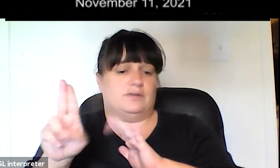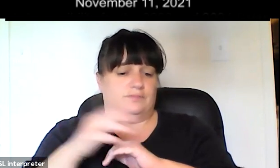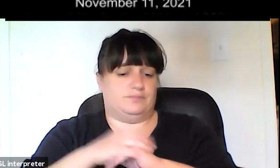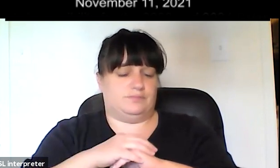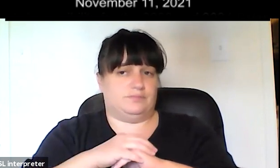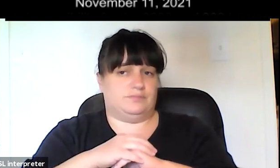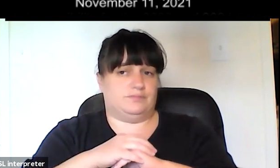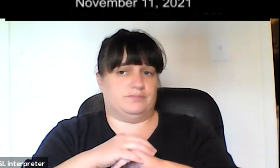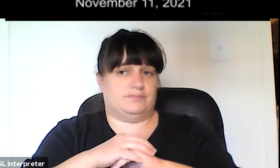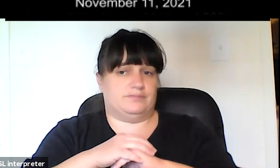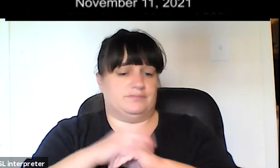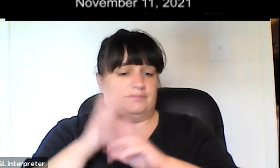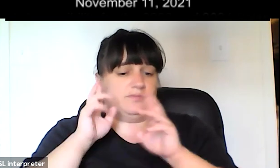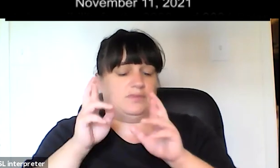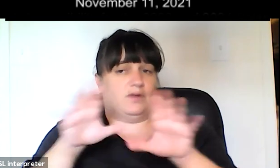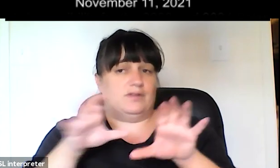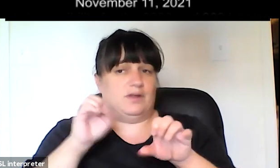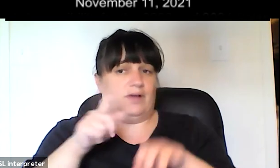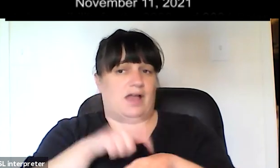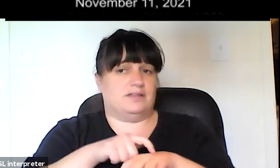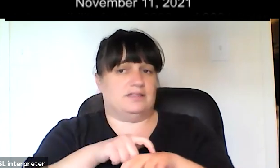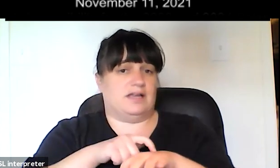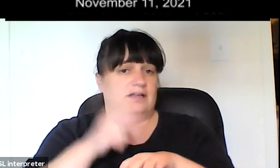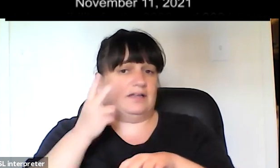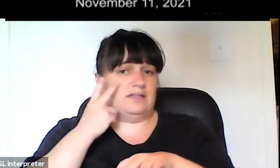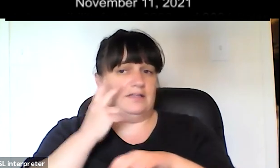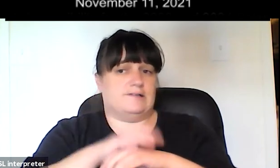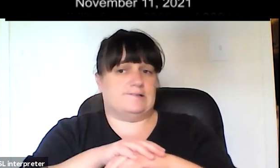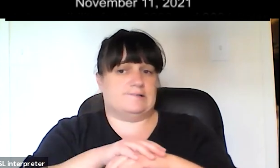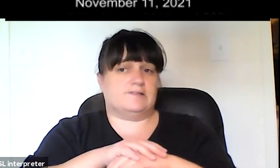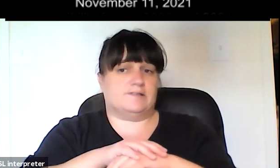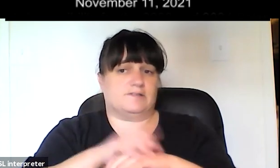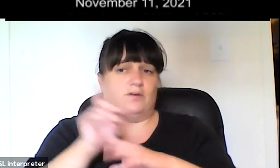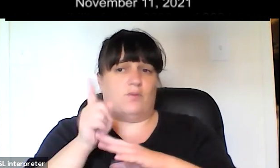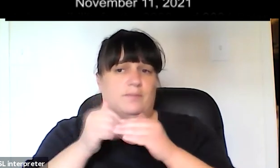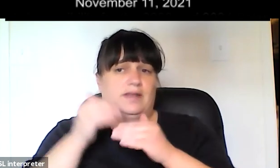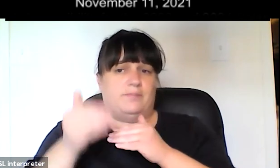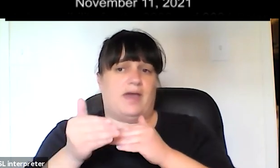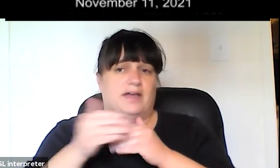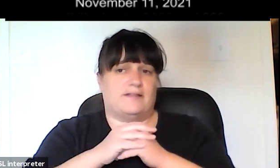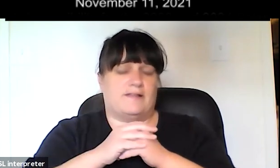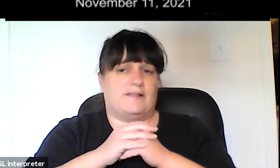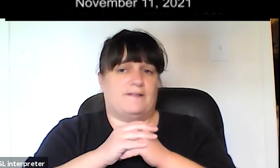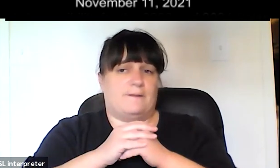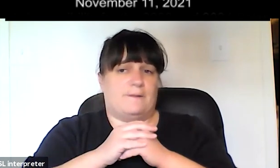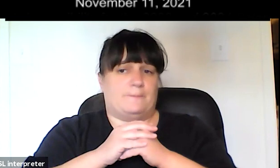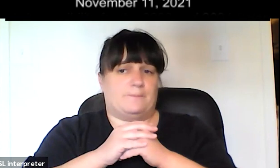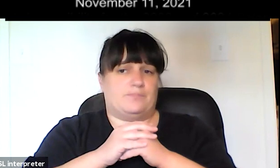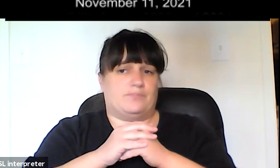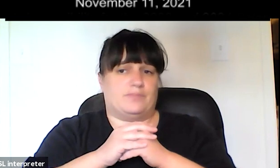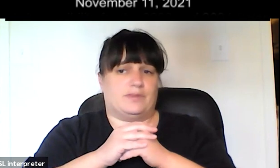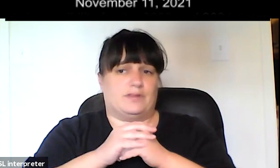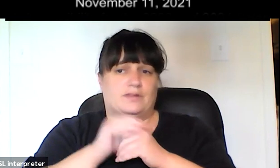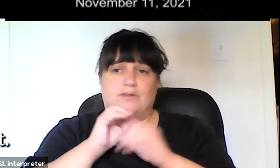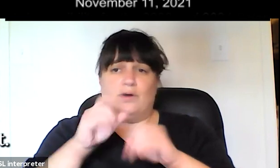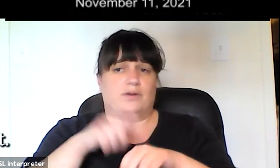kkowal@cfa.harvard.edu. And hopefully I did okay on time, but let me see. We How'd I are do? 1 minute past. So Okay, not unfortunately, awful. we're not going to have time